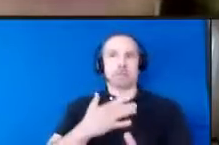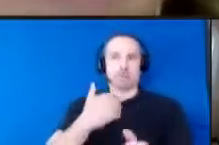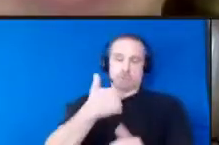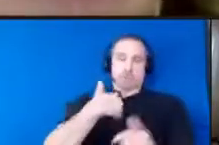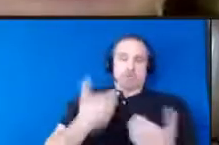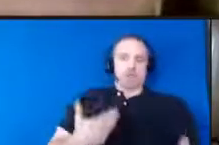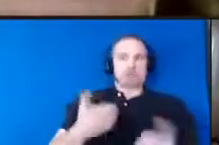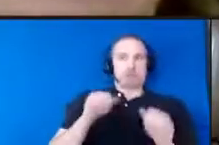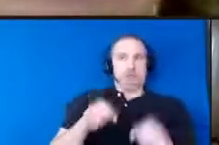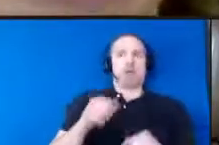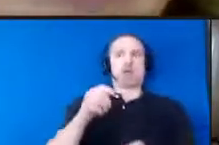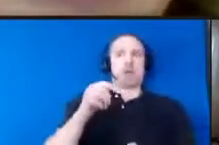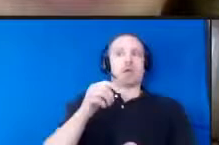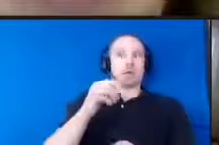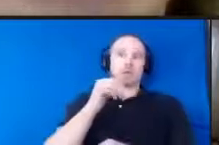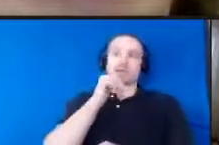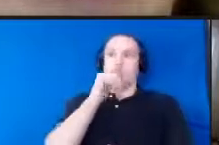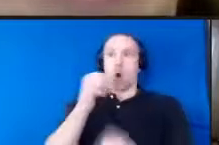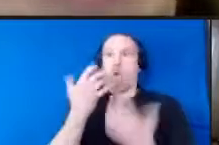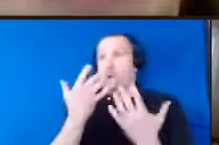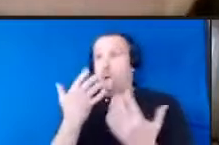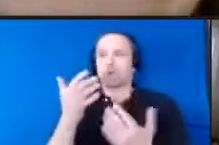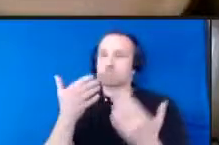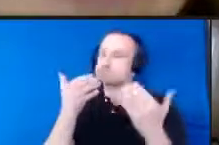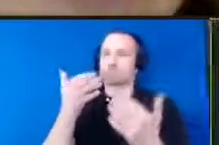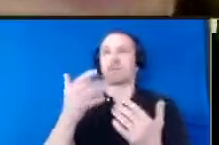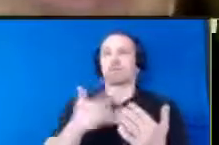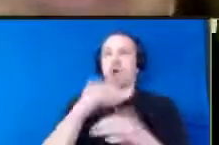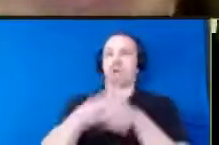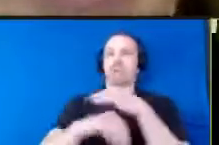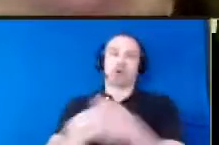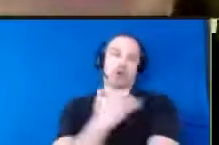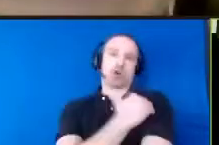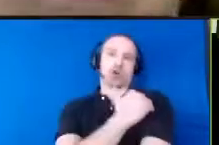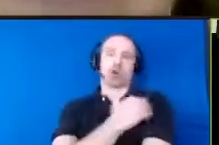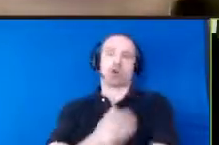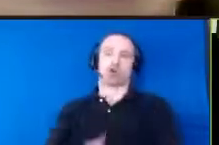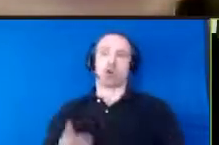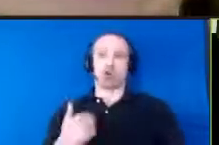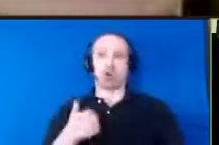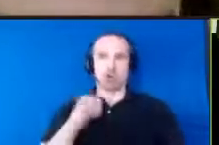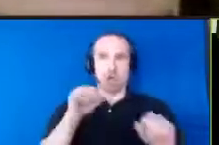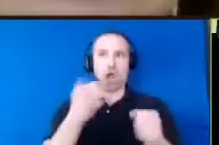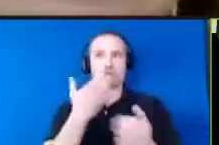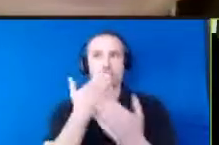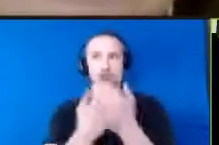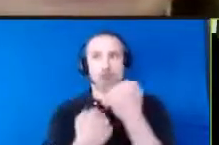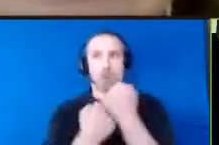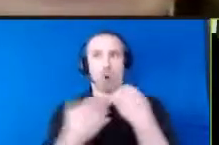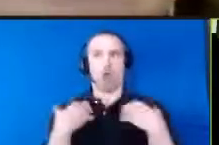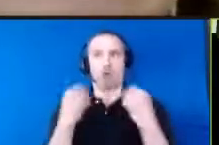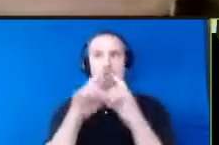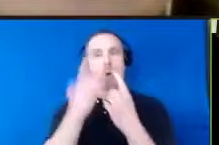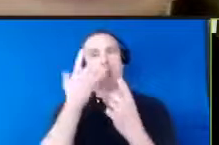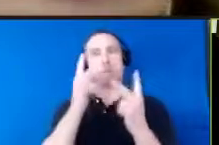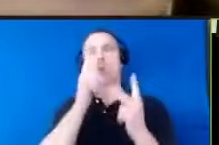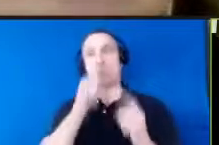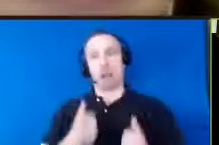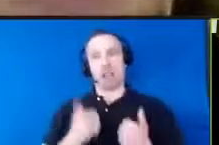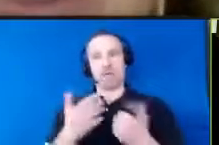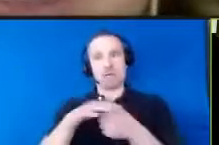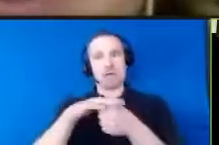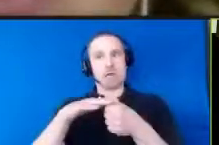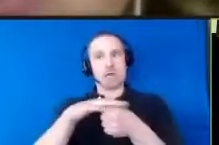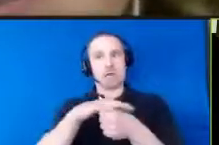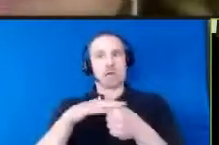health department, because what's most important is that you know, our residents are able to get the information